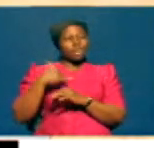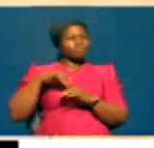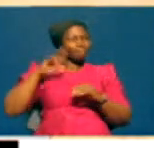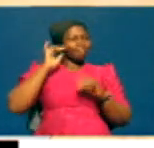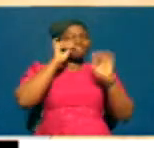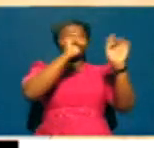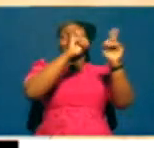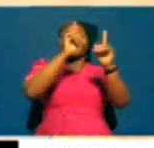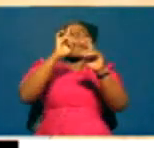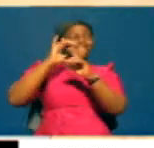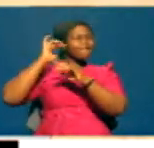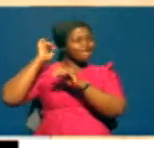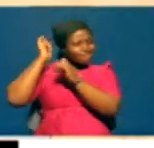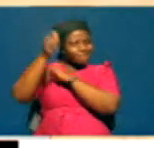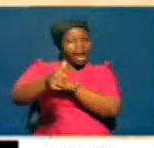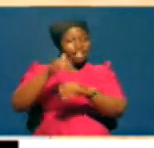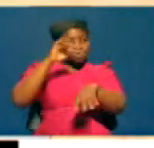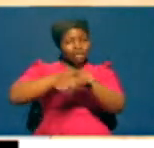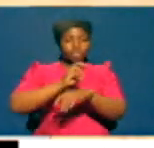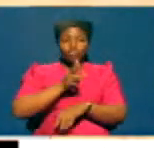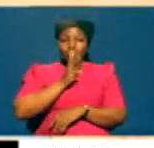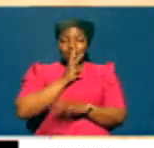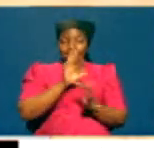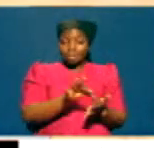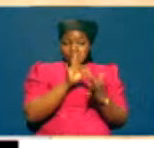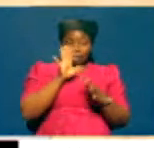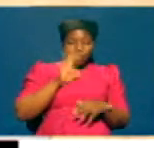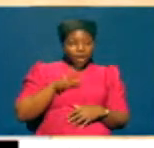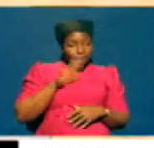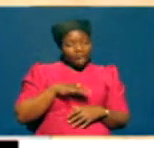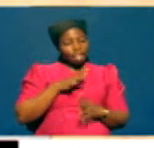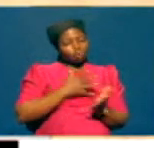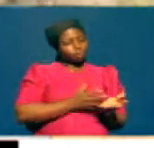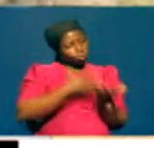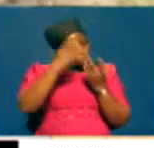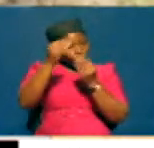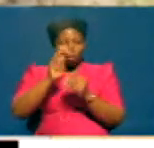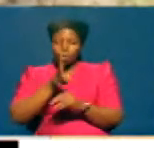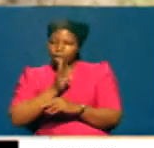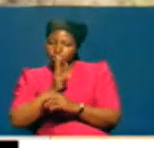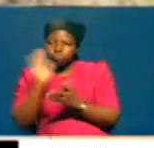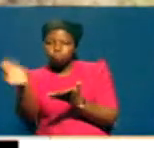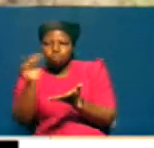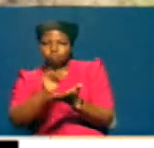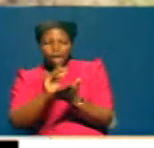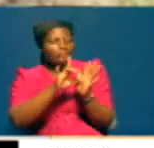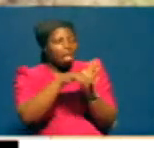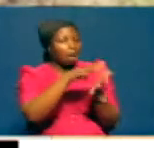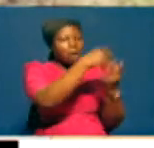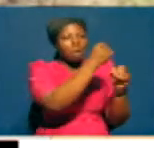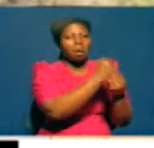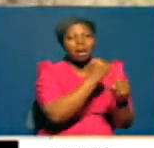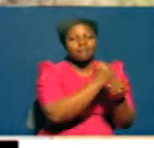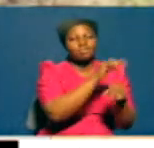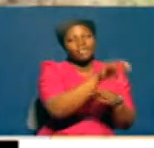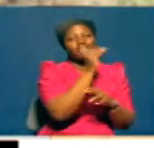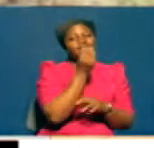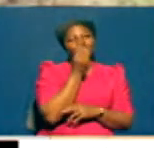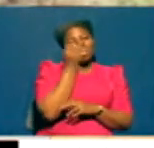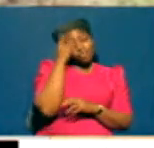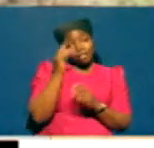kitu nyumbani. Unaenda mbali kushota maji, bado unaenda kutafutia watoto chakula. Hatuna shida zai, shida mingi